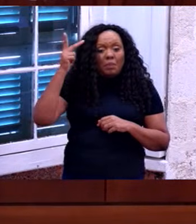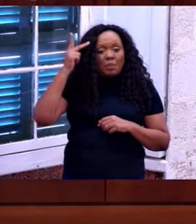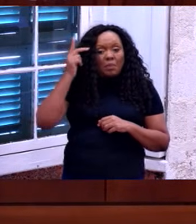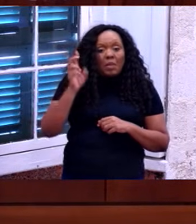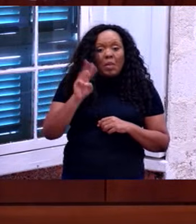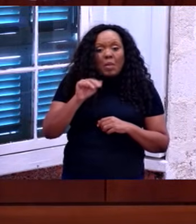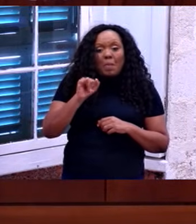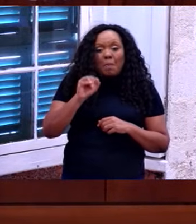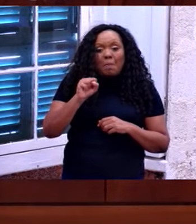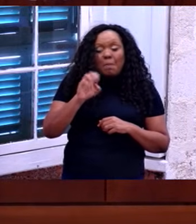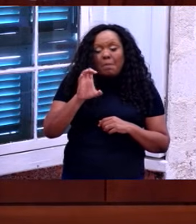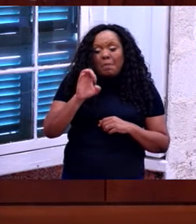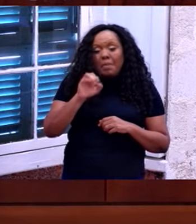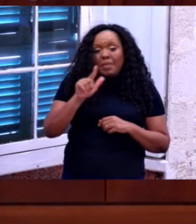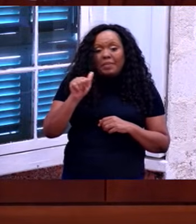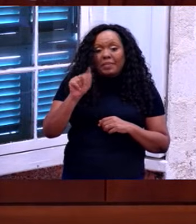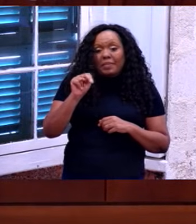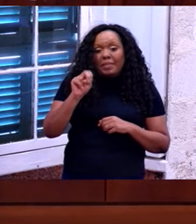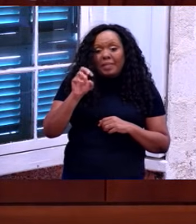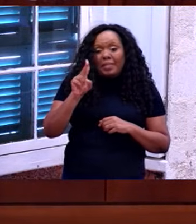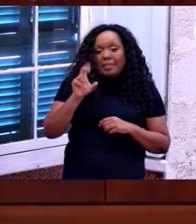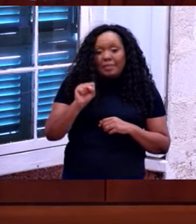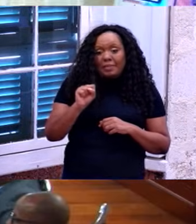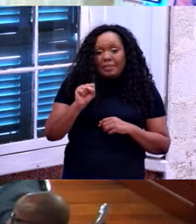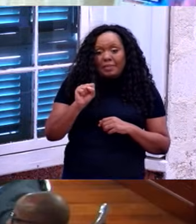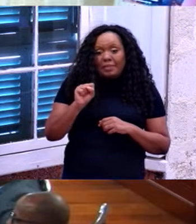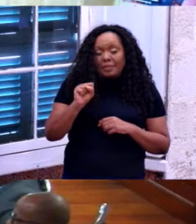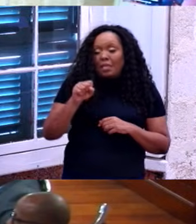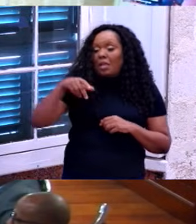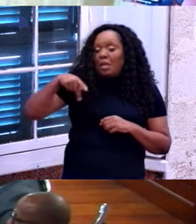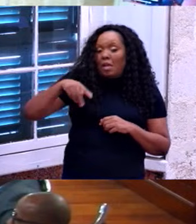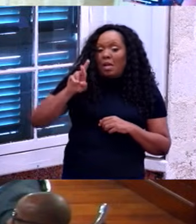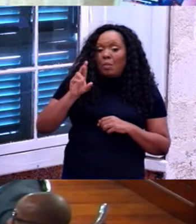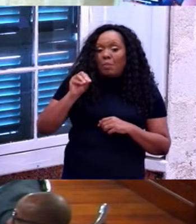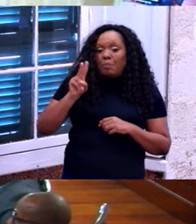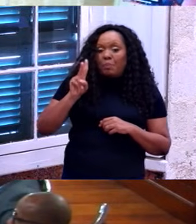Miscellaneous Provisions Act 2025.